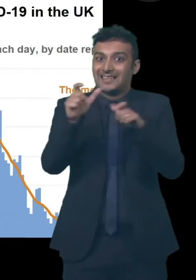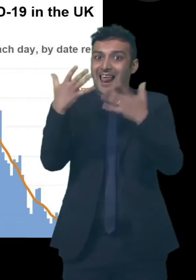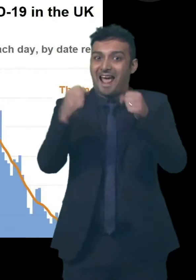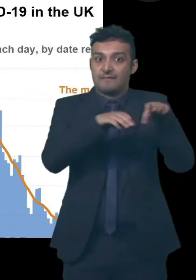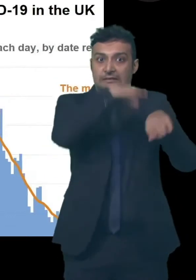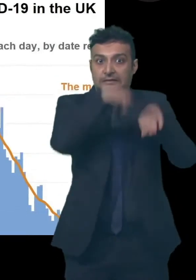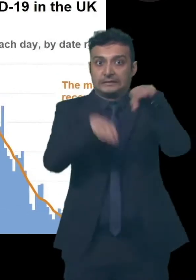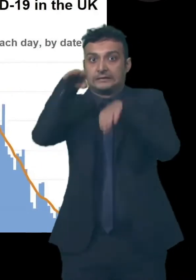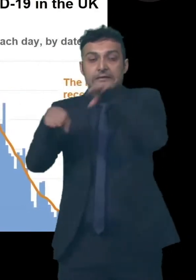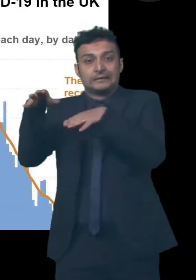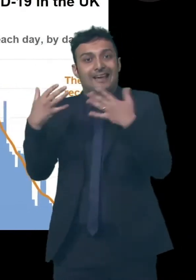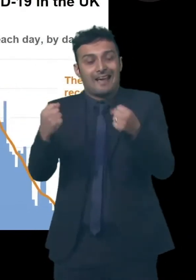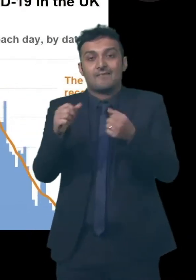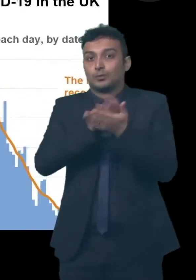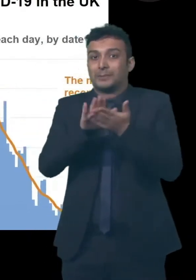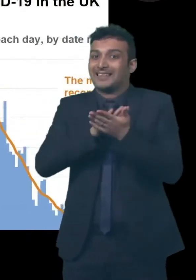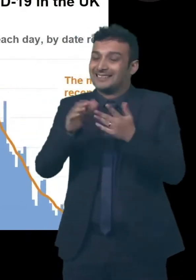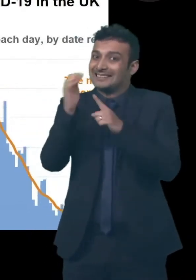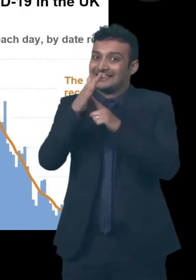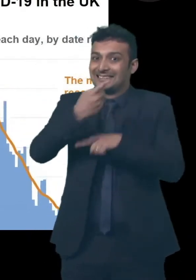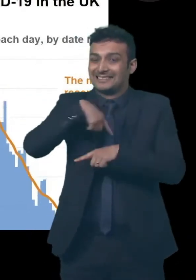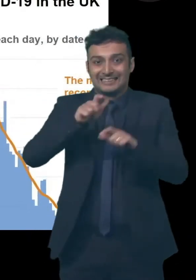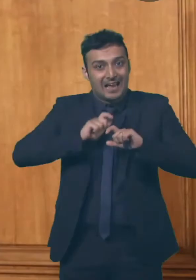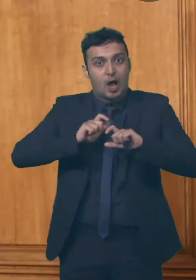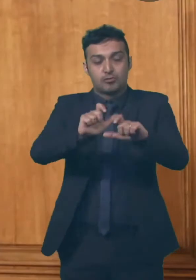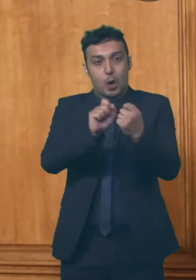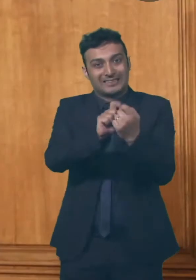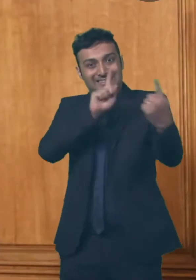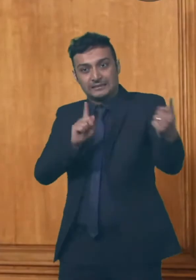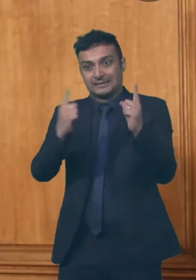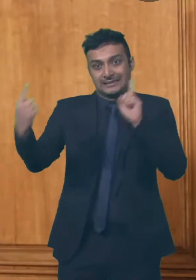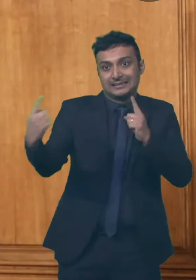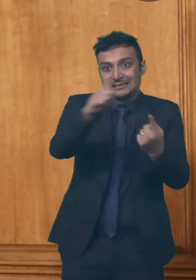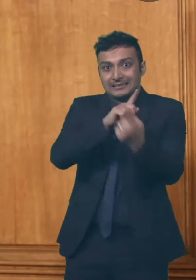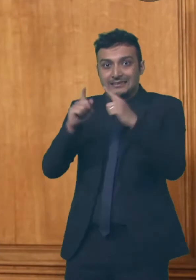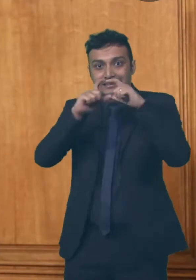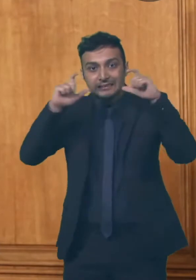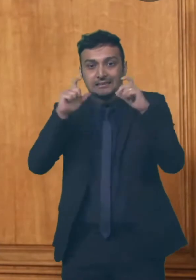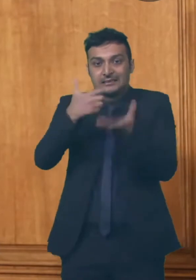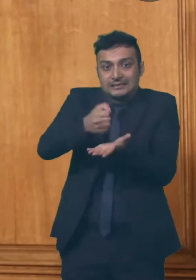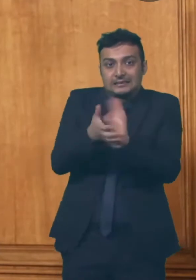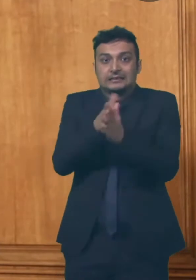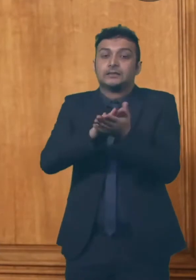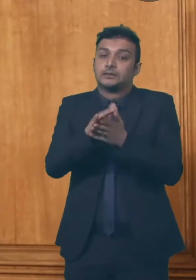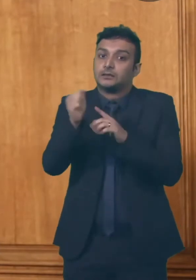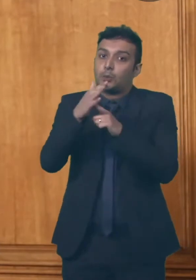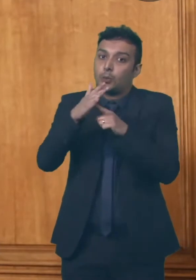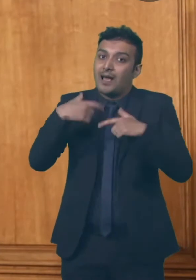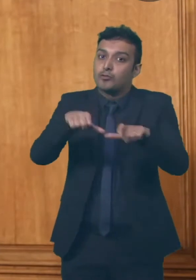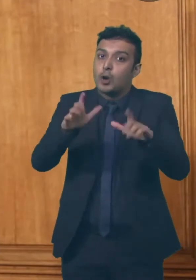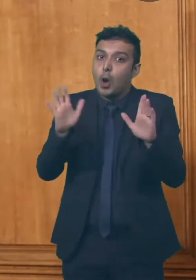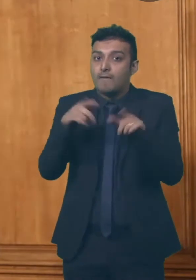distancing, hands, face and space, as the Prime Minister has said, and continue to observe all of our hand washing as